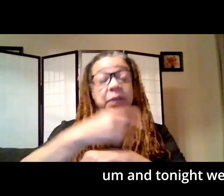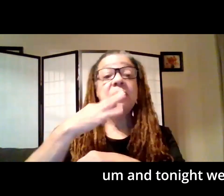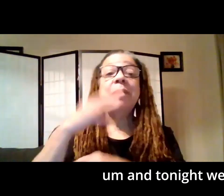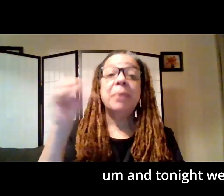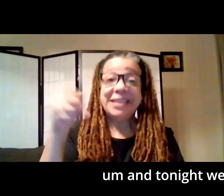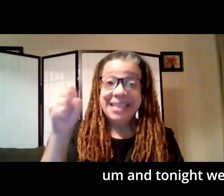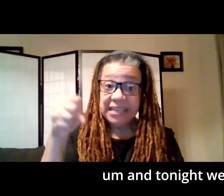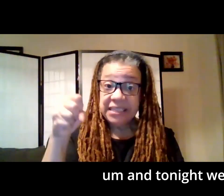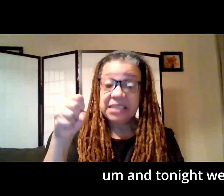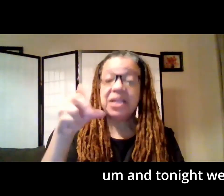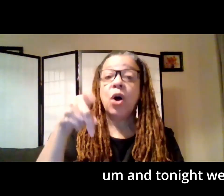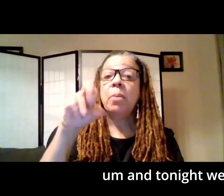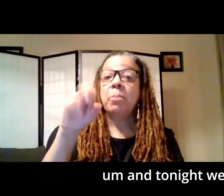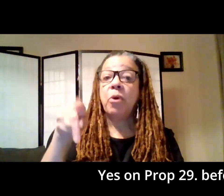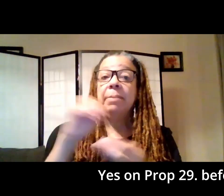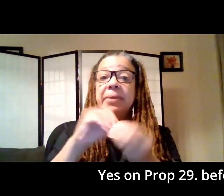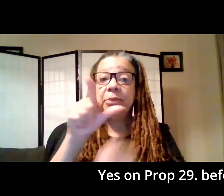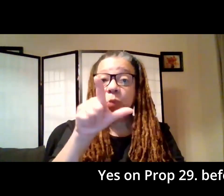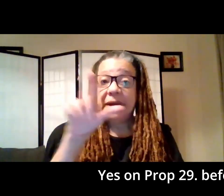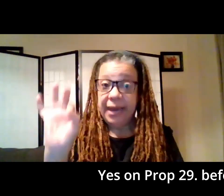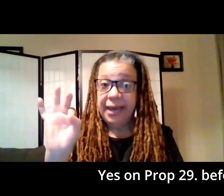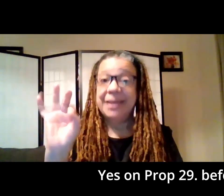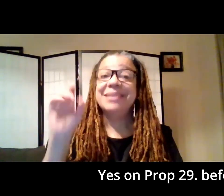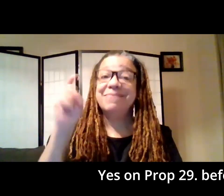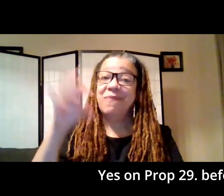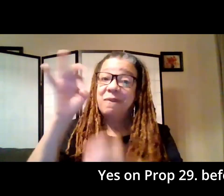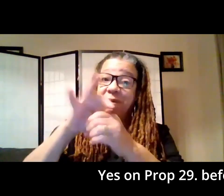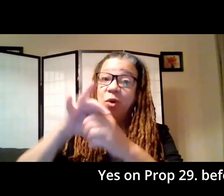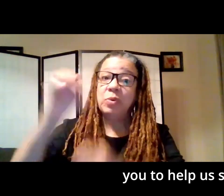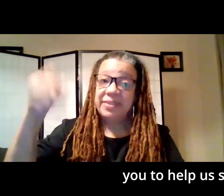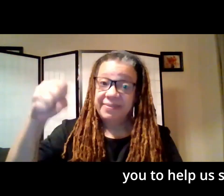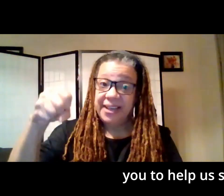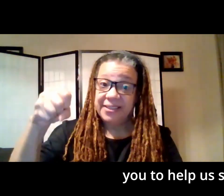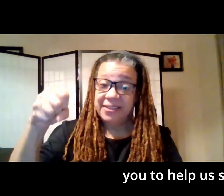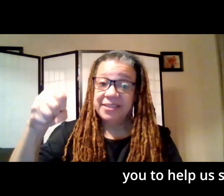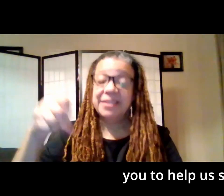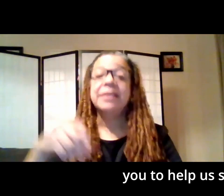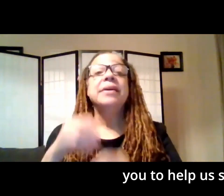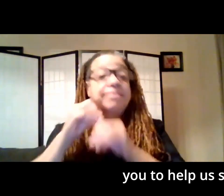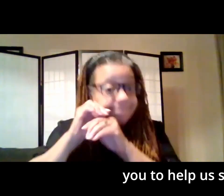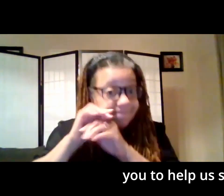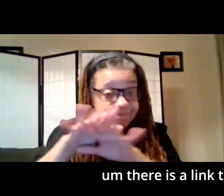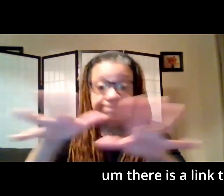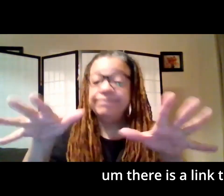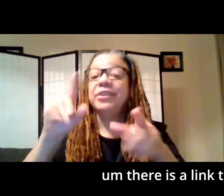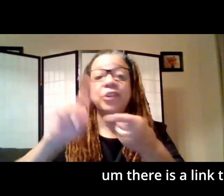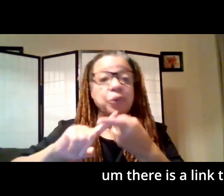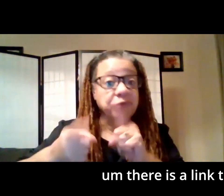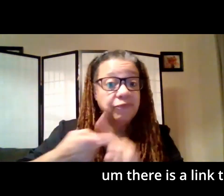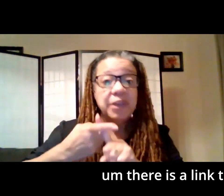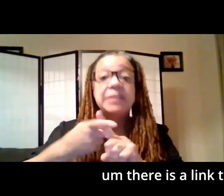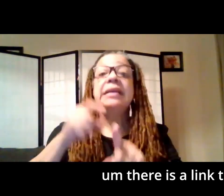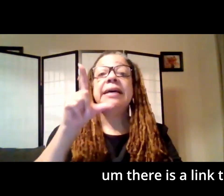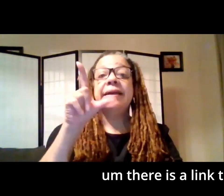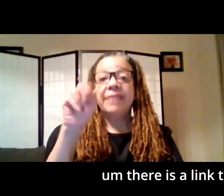on Prop 29. Before we begin, I want you to help us spread the word. There is a link